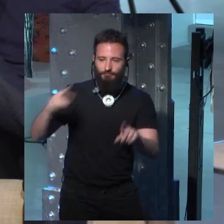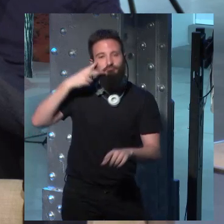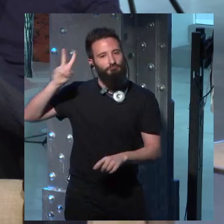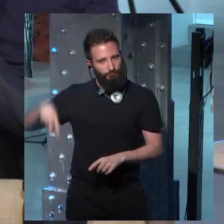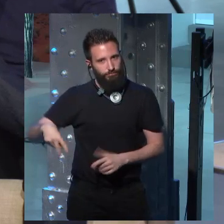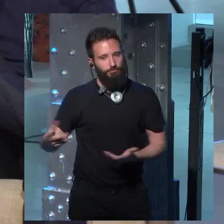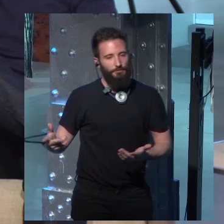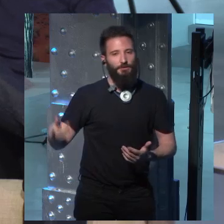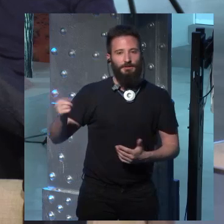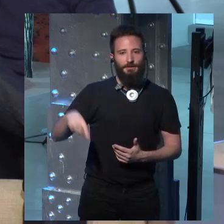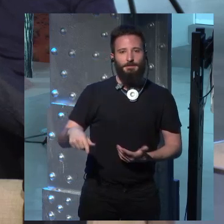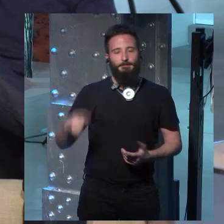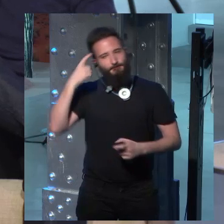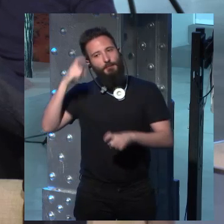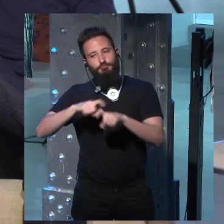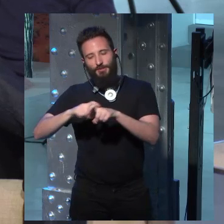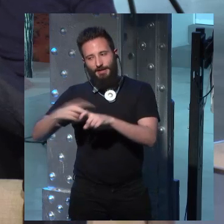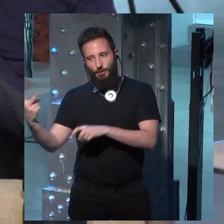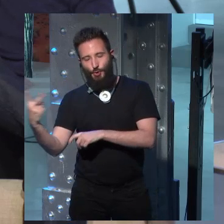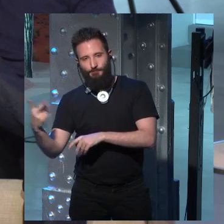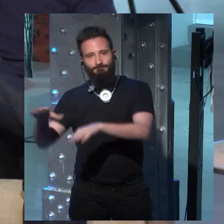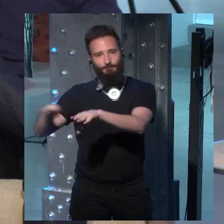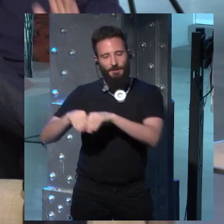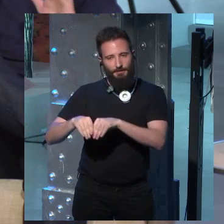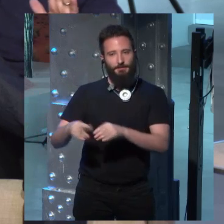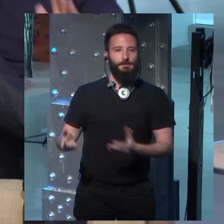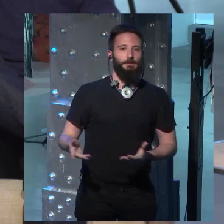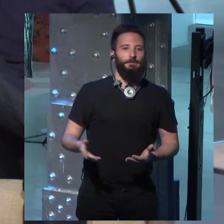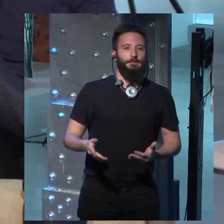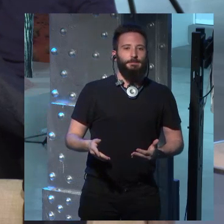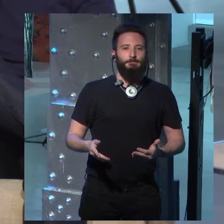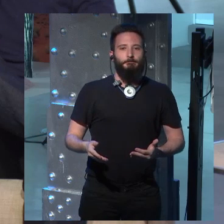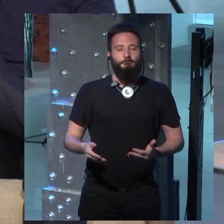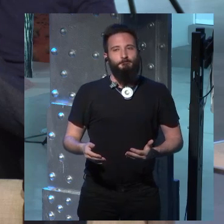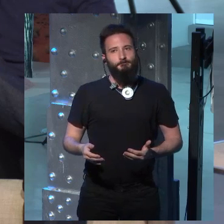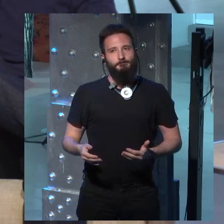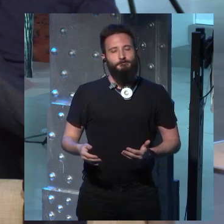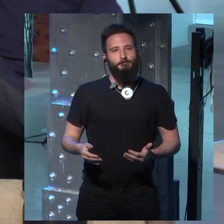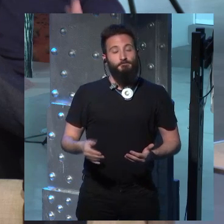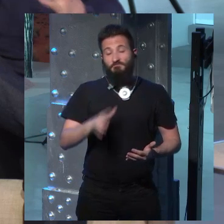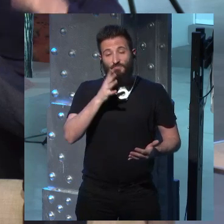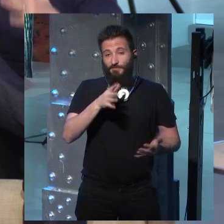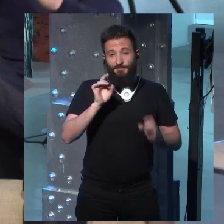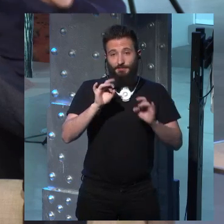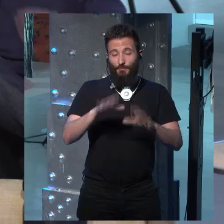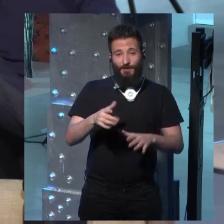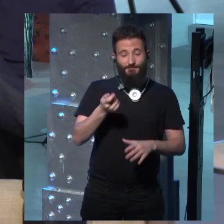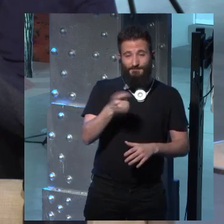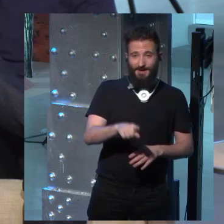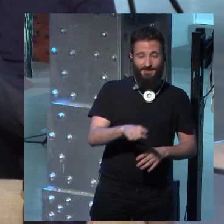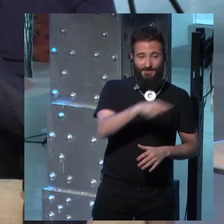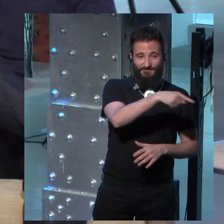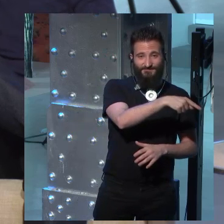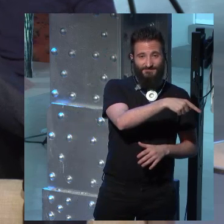their personalities, it would be that similar thing to, I remember when I read the script from Breaking Bad, and I read that